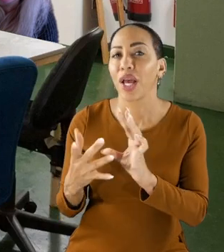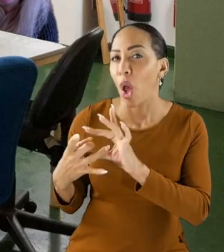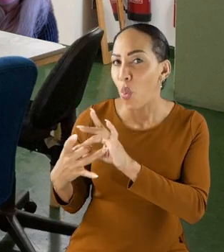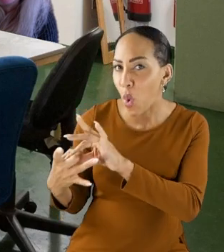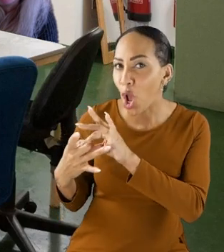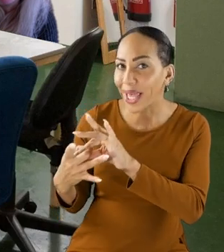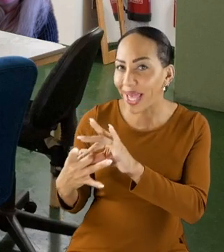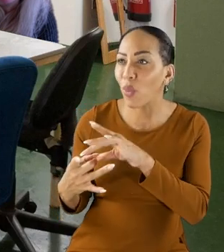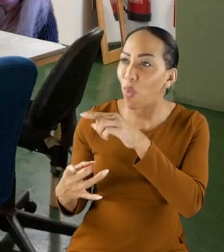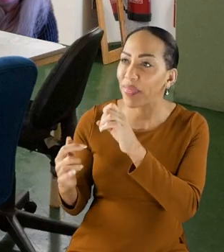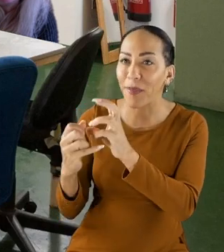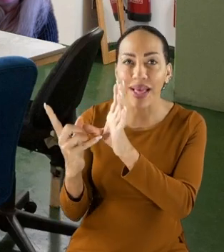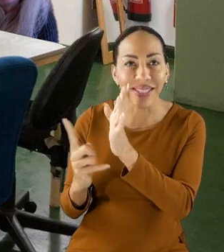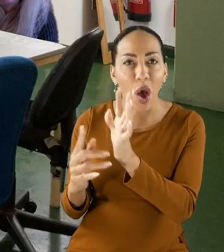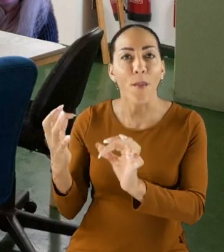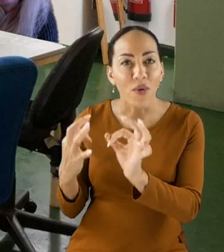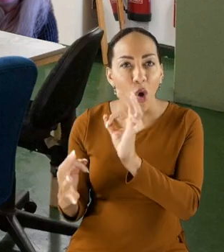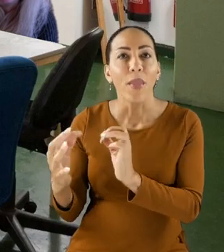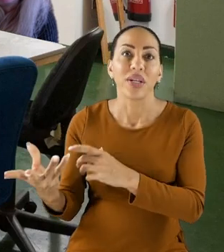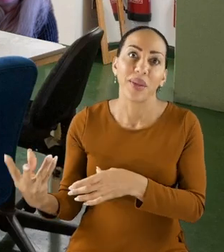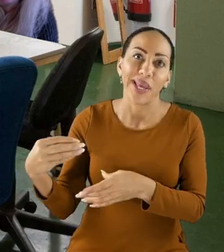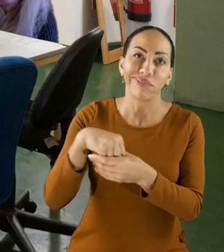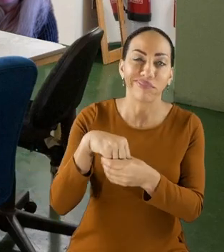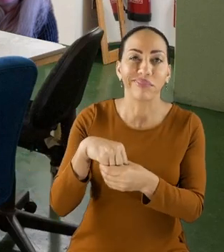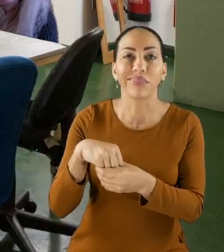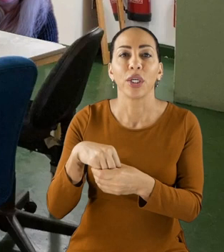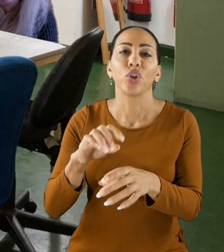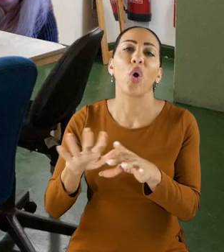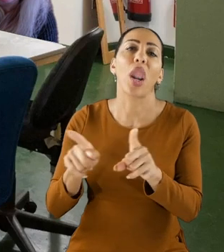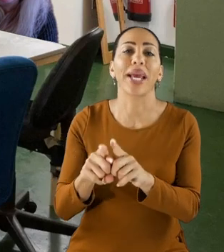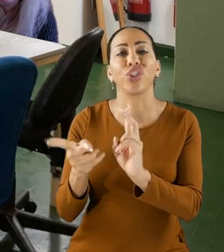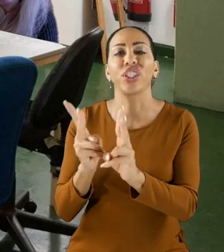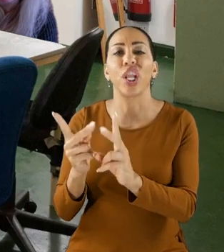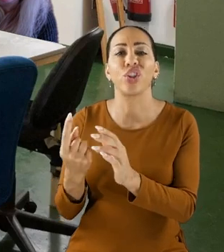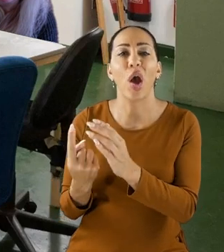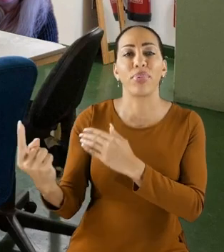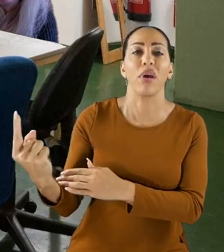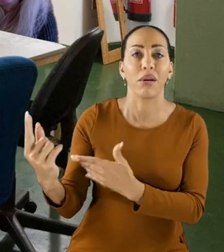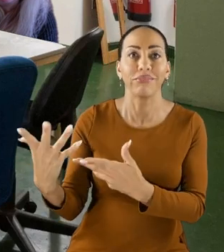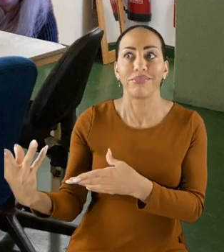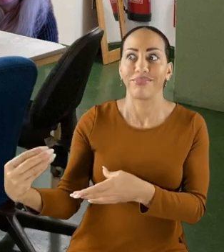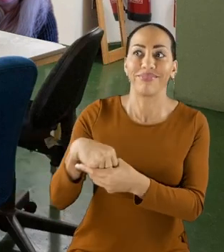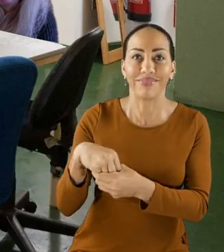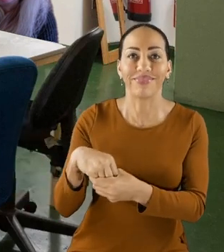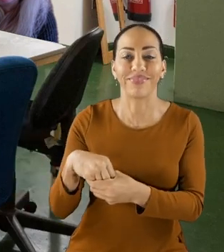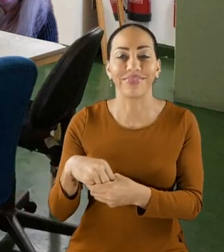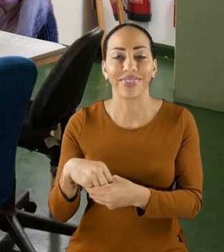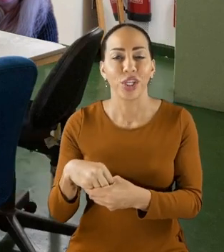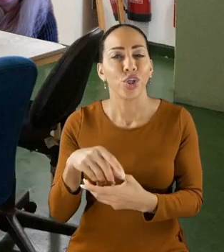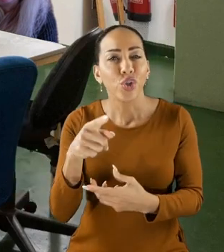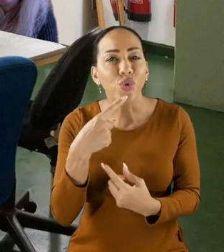working with BSL performer as a performer and not a kind of that kind of add-on or interpreter. But I just wondered, you